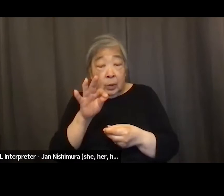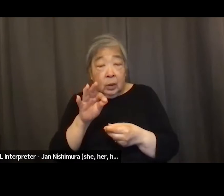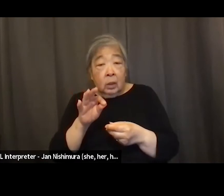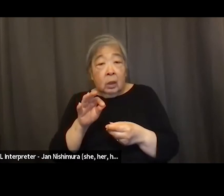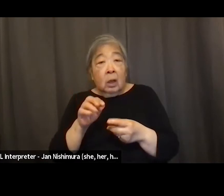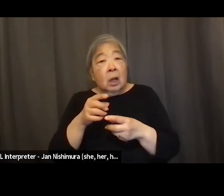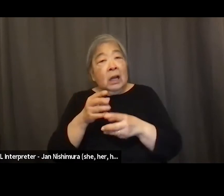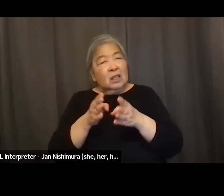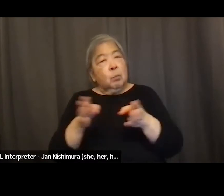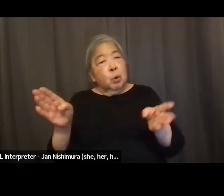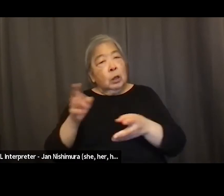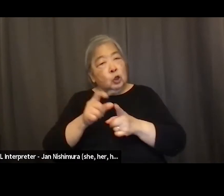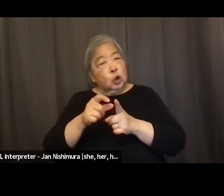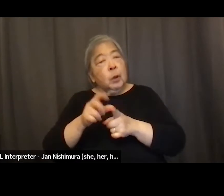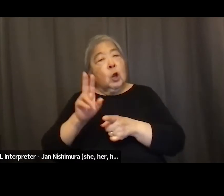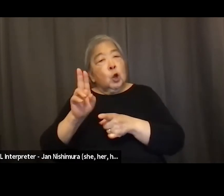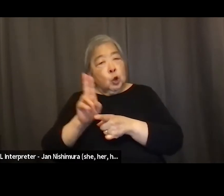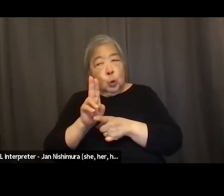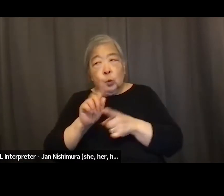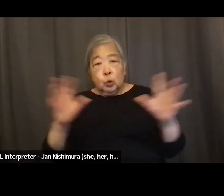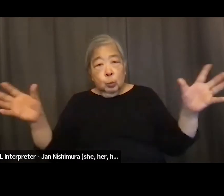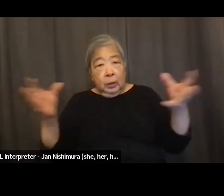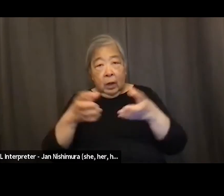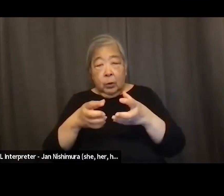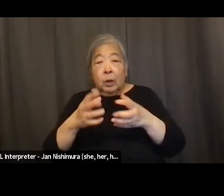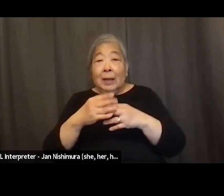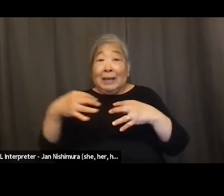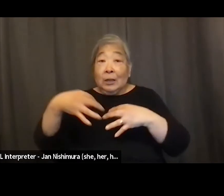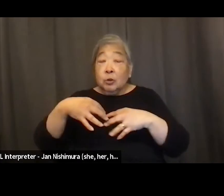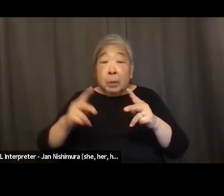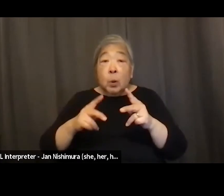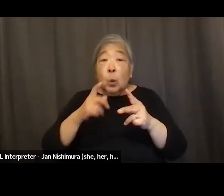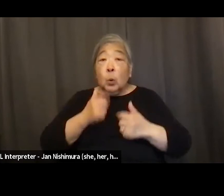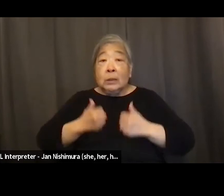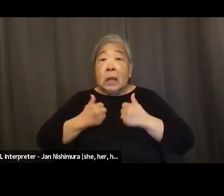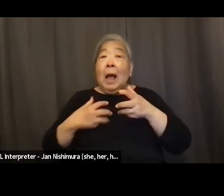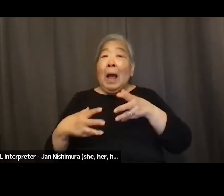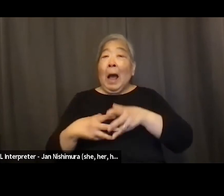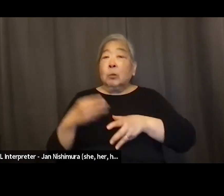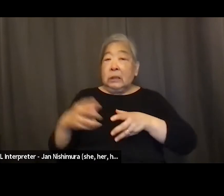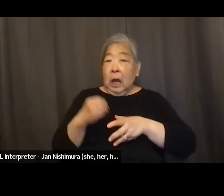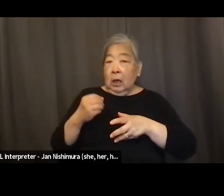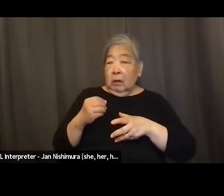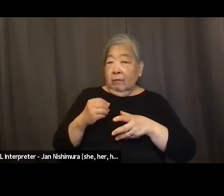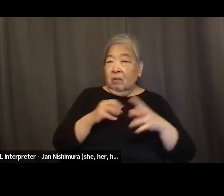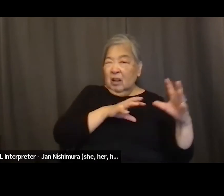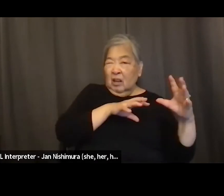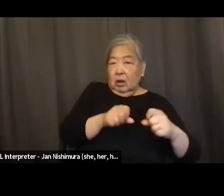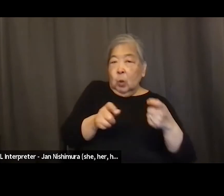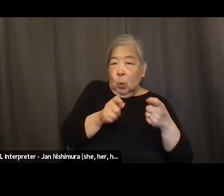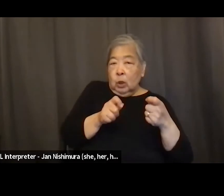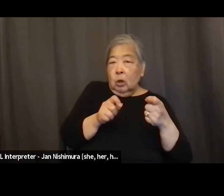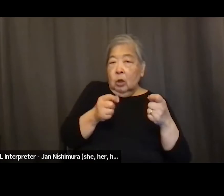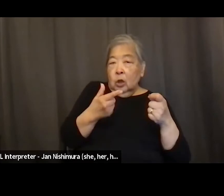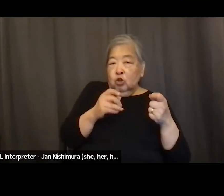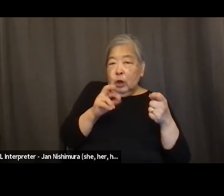an umbrella term that is used to bring together Indigenous people who exist outside of colonial gender binary systems. And